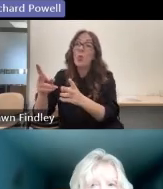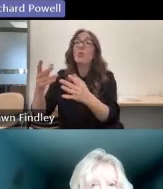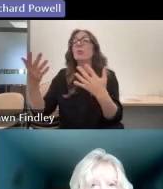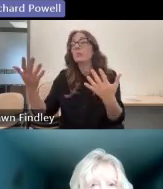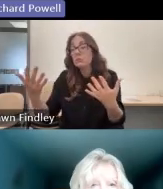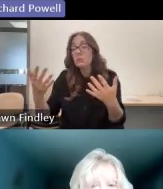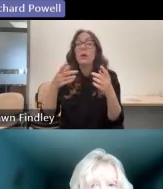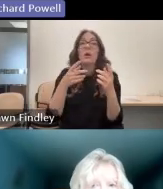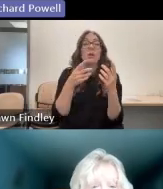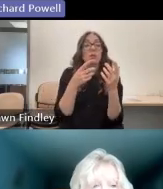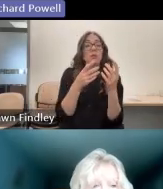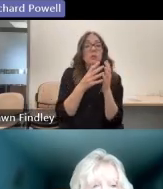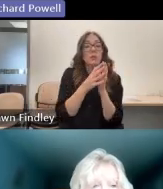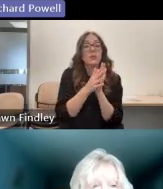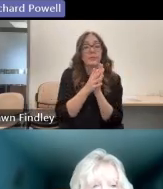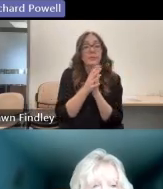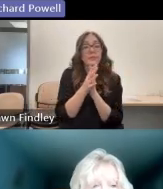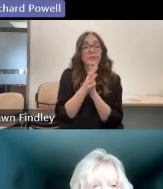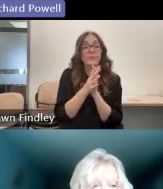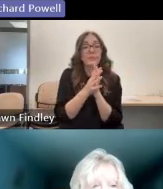that as well.